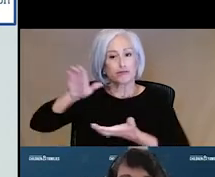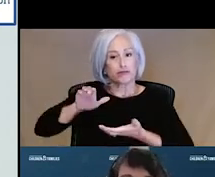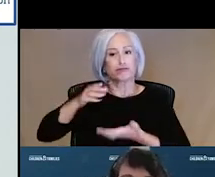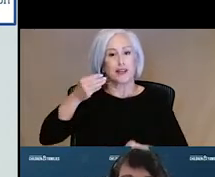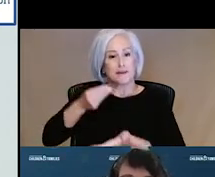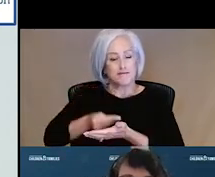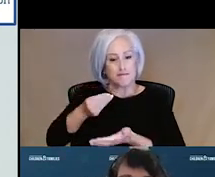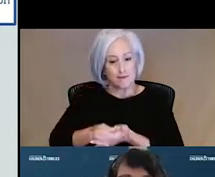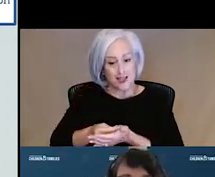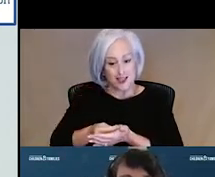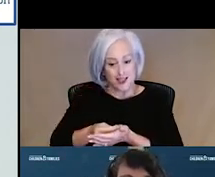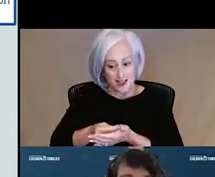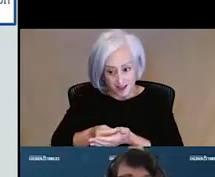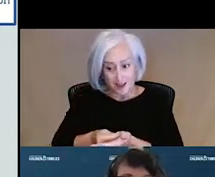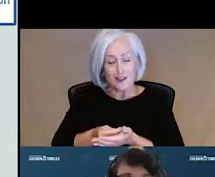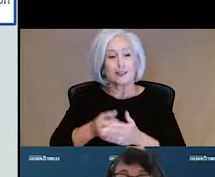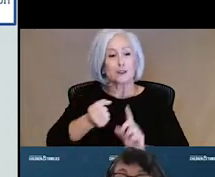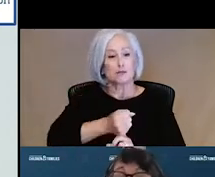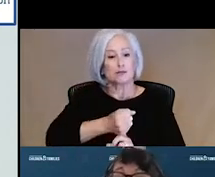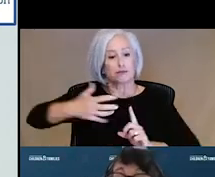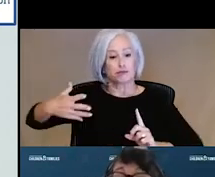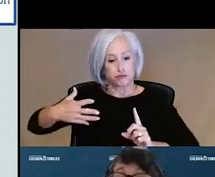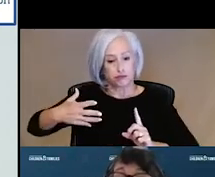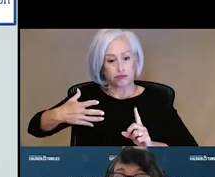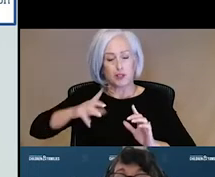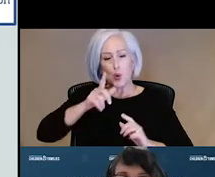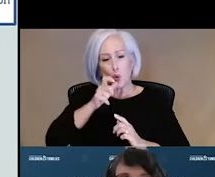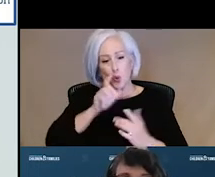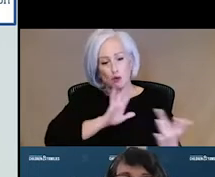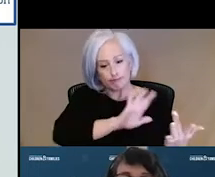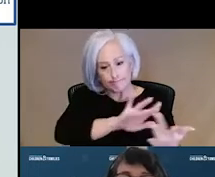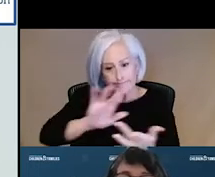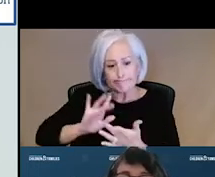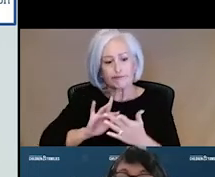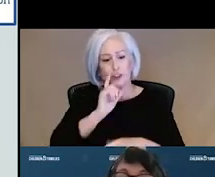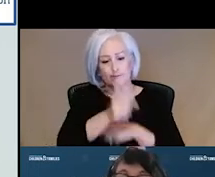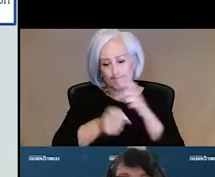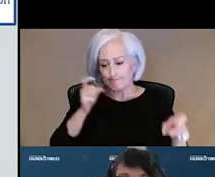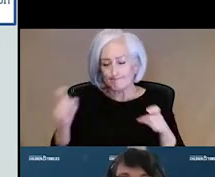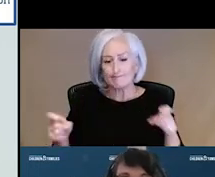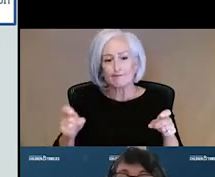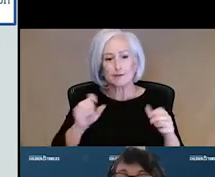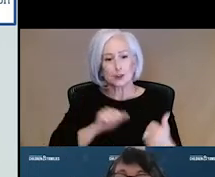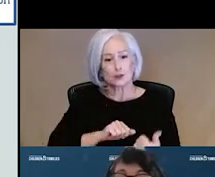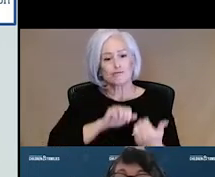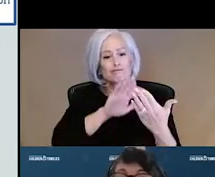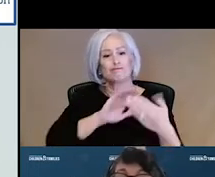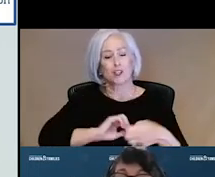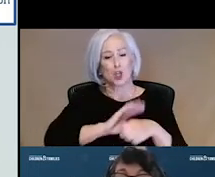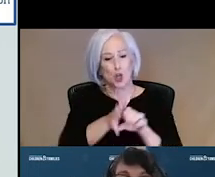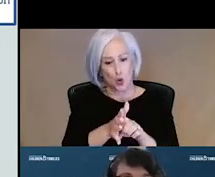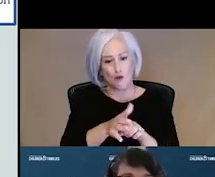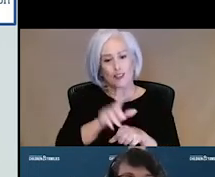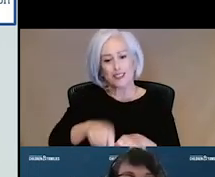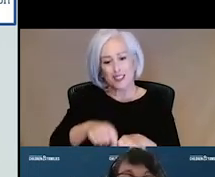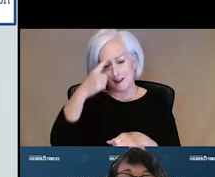FVPSA grantees to expand their scope and reach in new and innovative ways to address the COVID-19 related needs of sexual